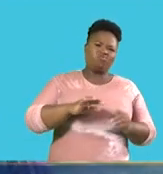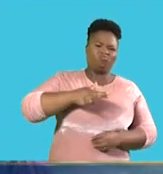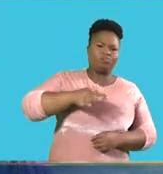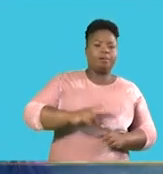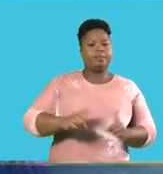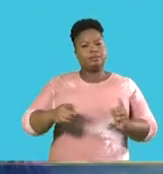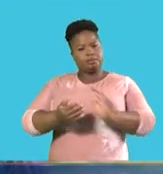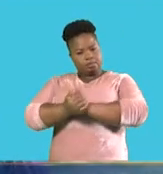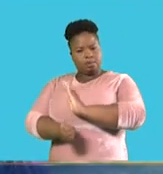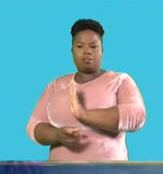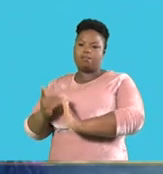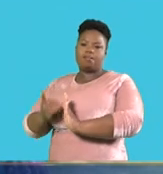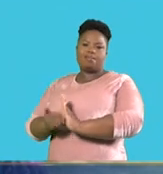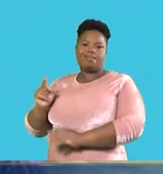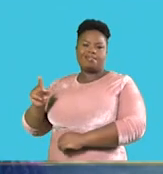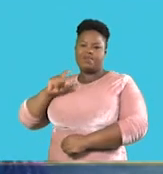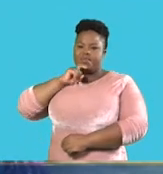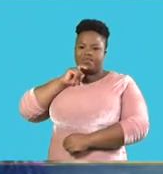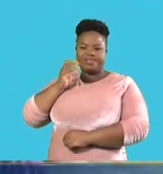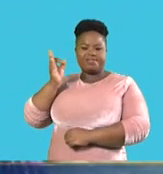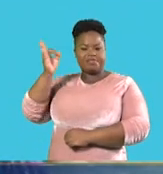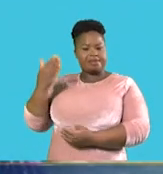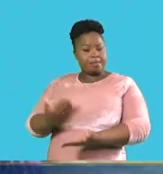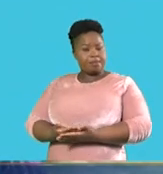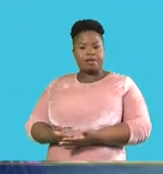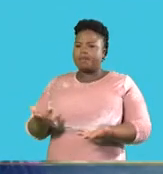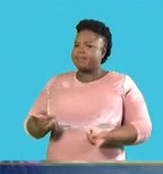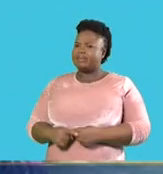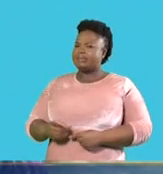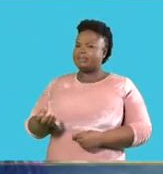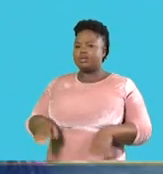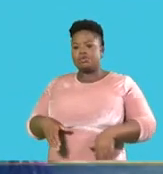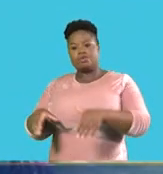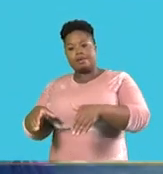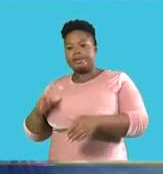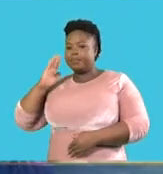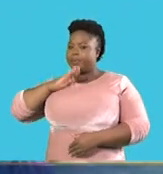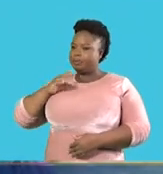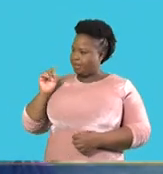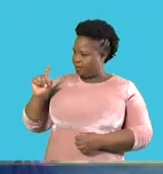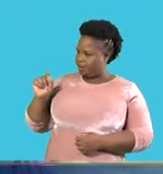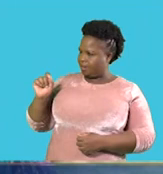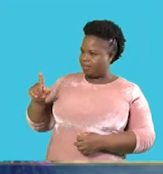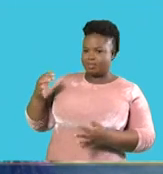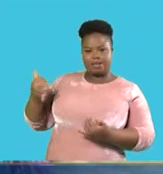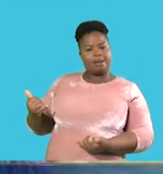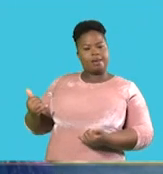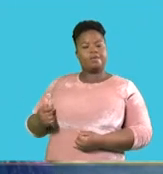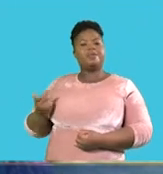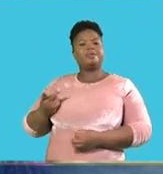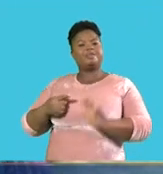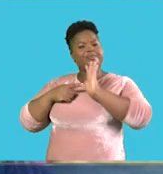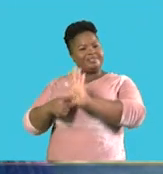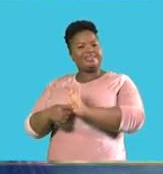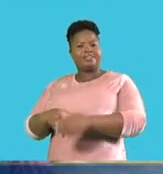with the skills also that they can use in the future. So we didn't have rugby, but with this it shows